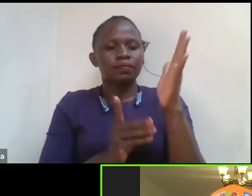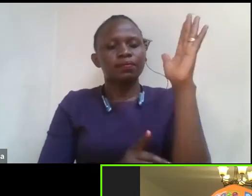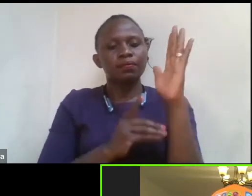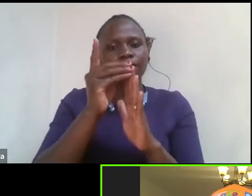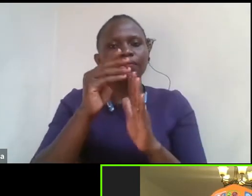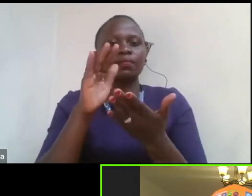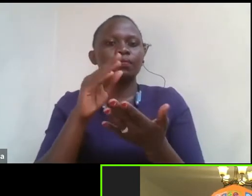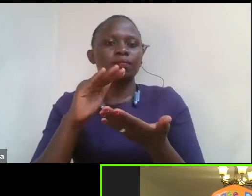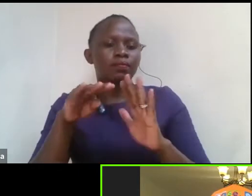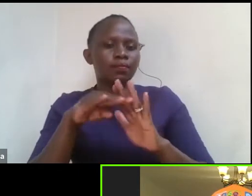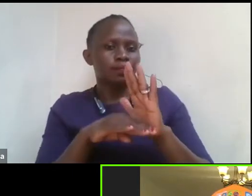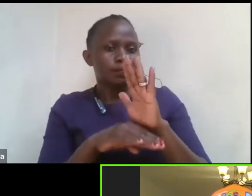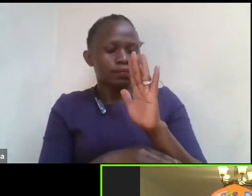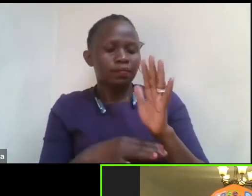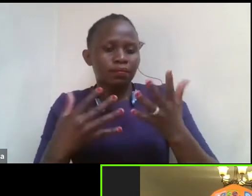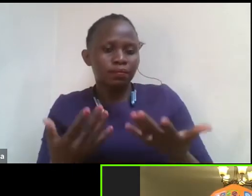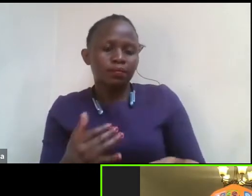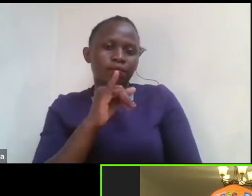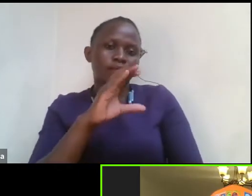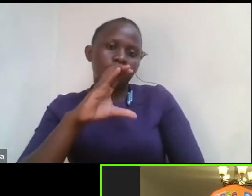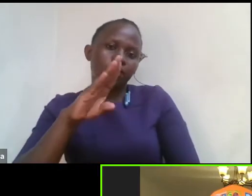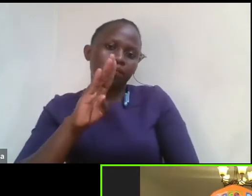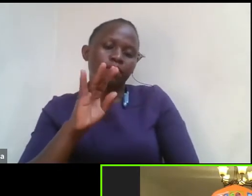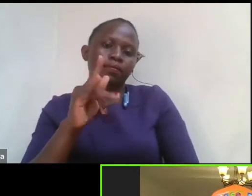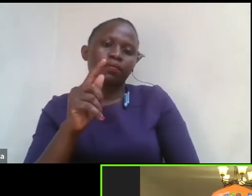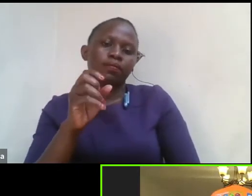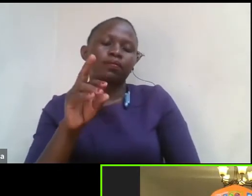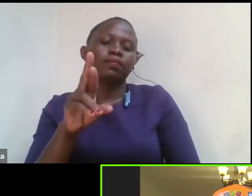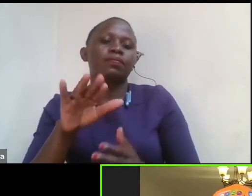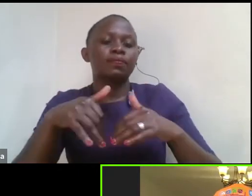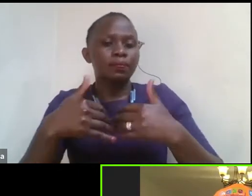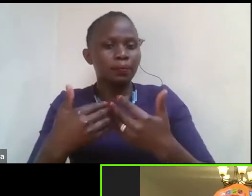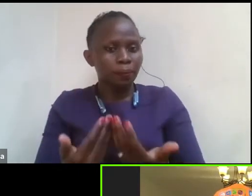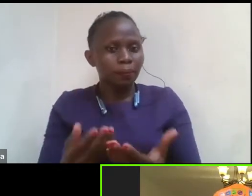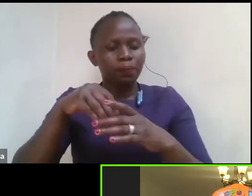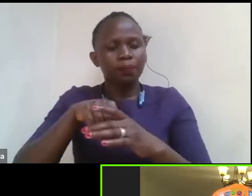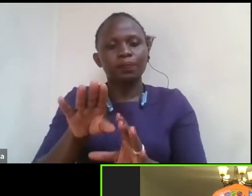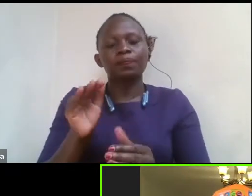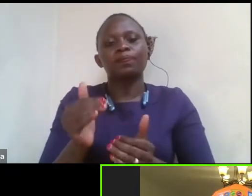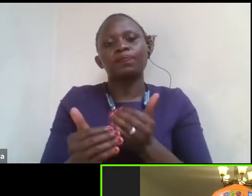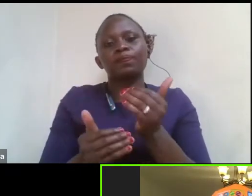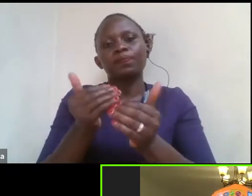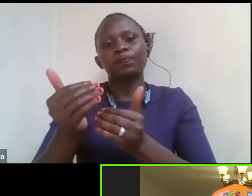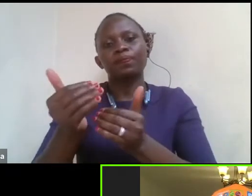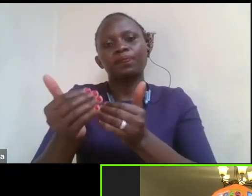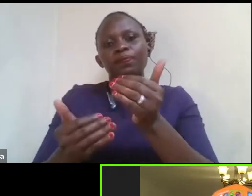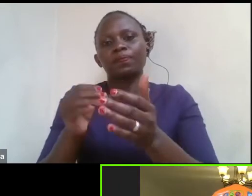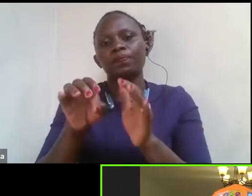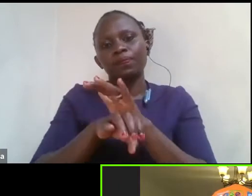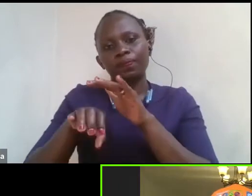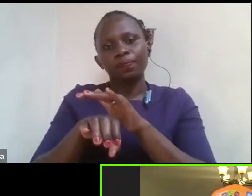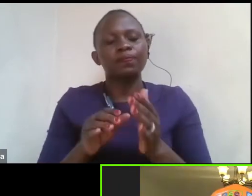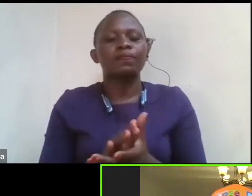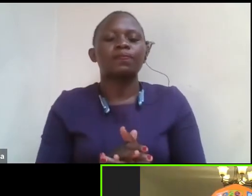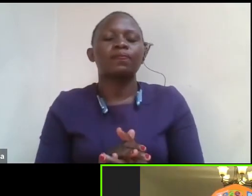entrepreneurs as an incubator or within the accelerator environment. Prior to this, Tony worked with